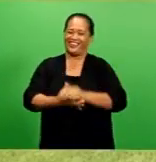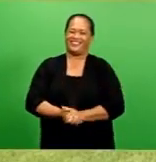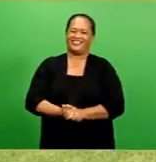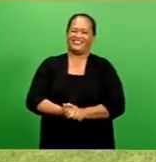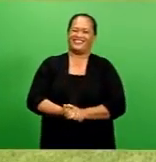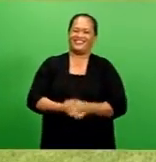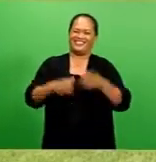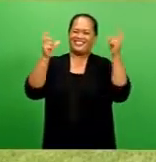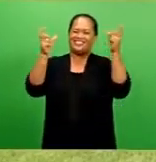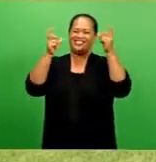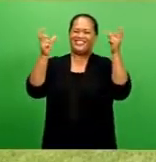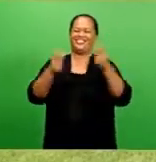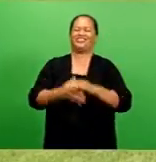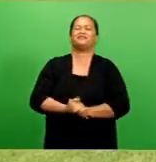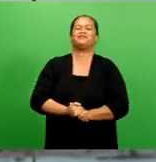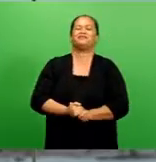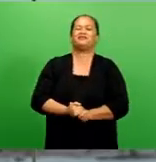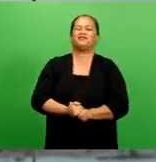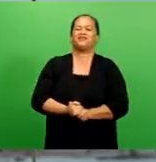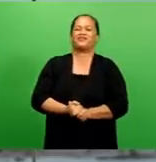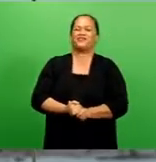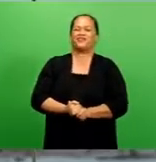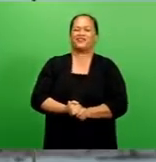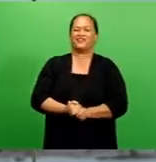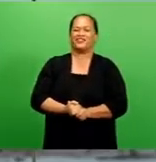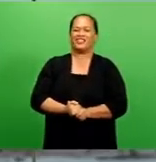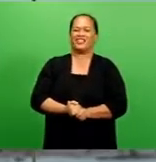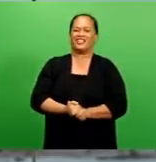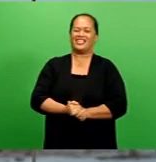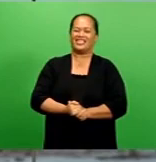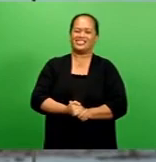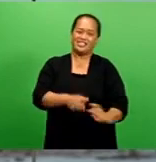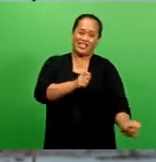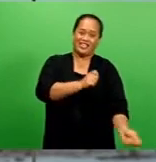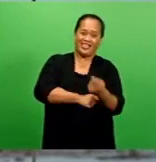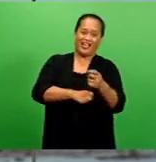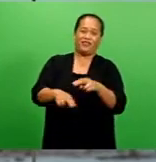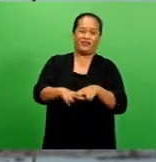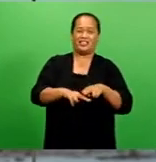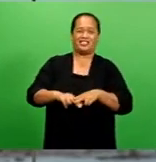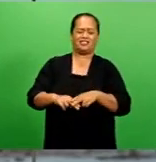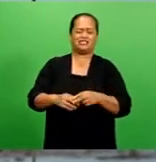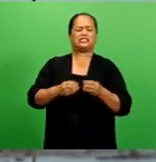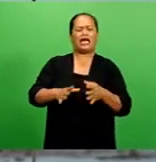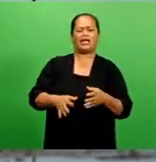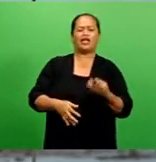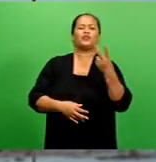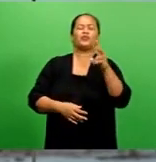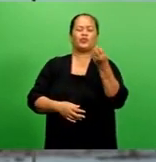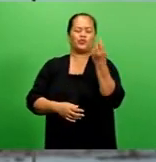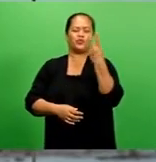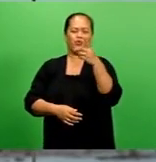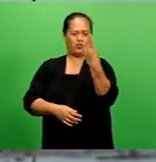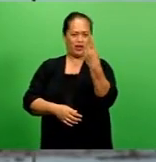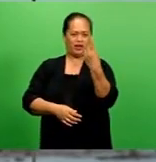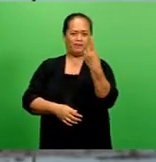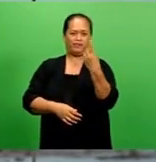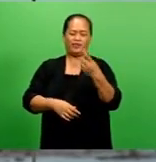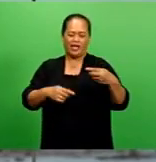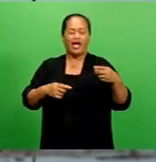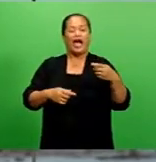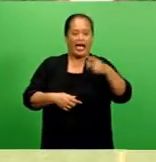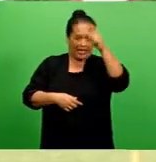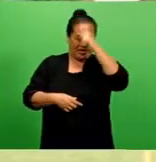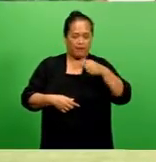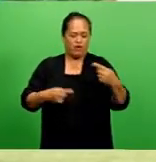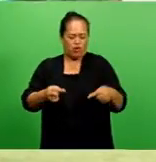Pale Materukula, FBC Sports. Cricket Fiji started 2021 with its T20 Suva Club competition